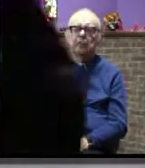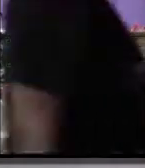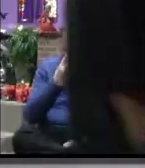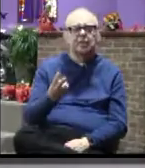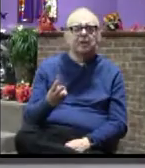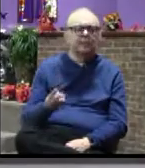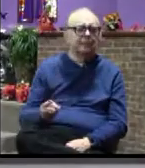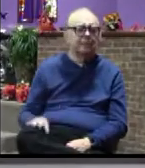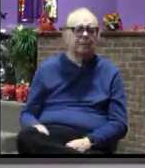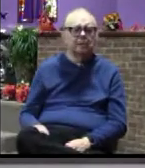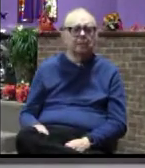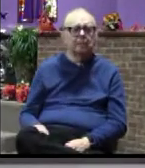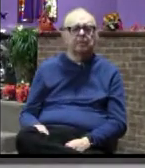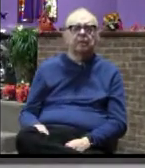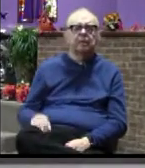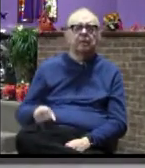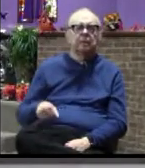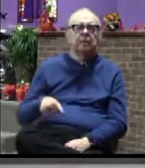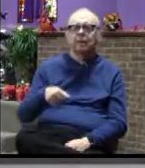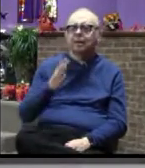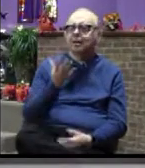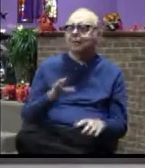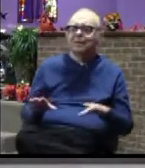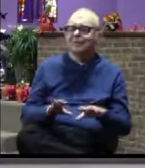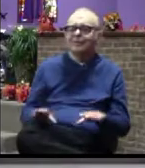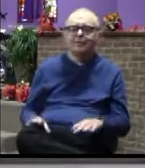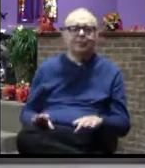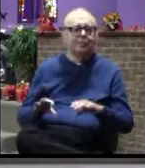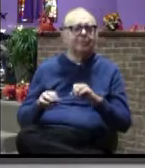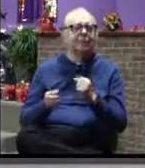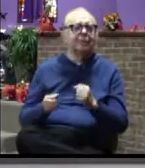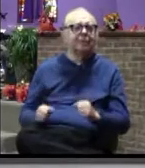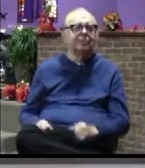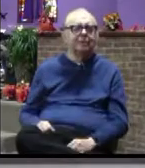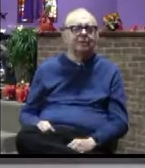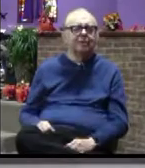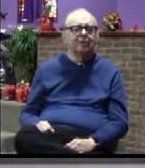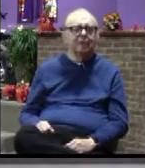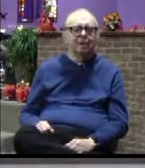you see what God wants to do in the brokenness